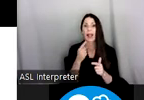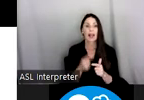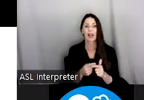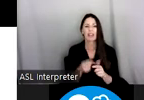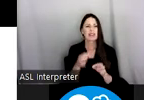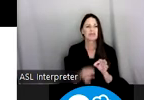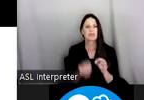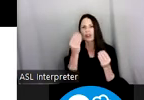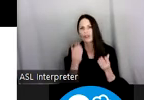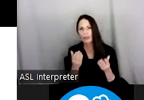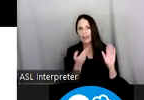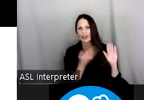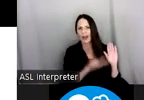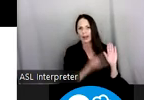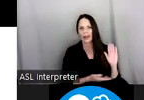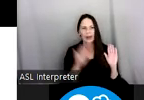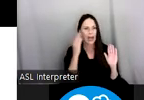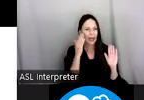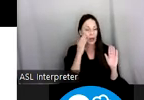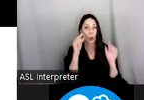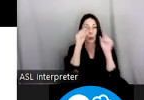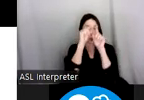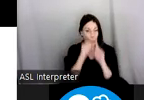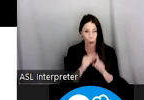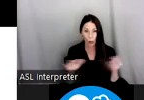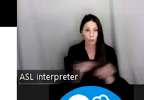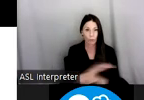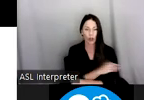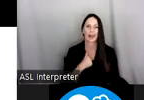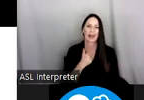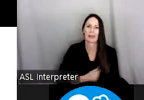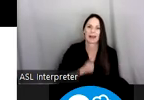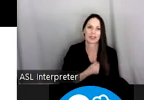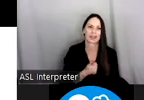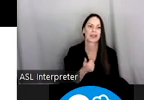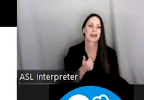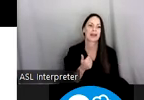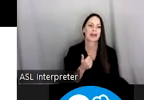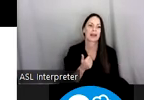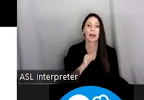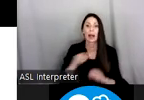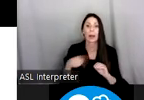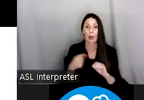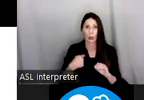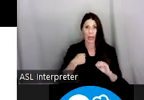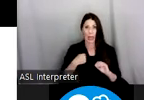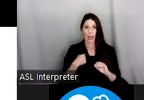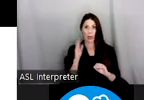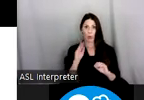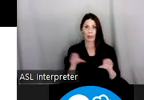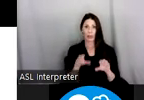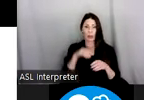information on here. I know it's a word-filled slide. I apologize, about what I'm going to be doing internally to support